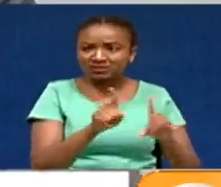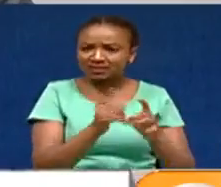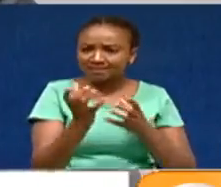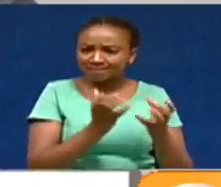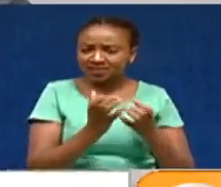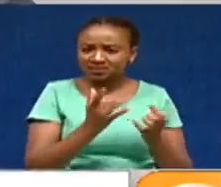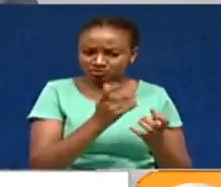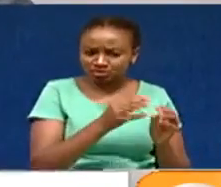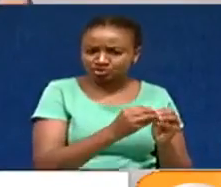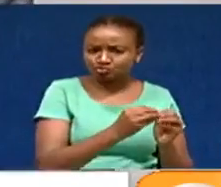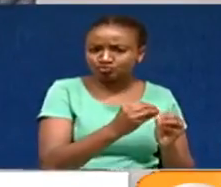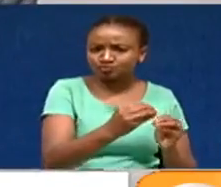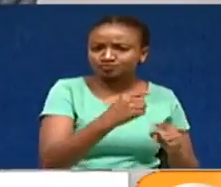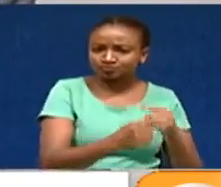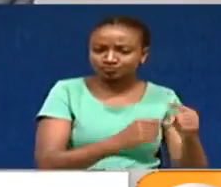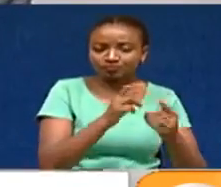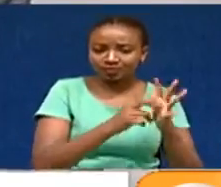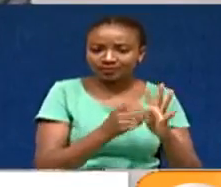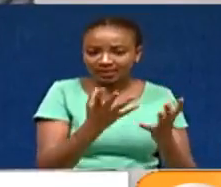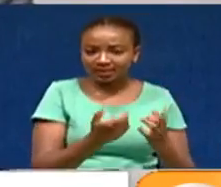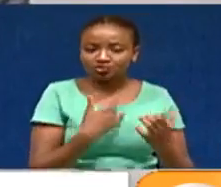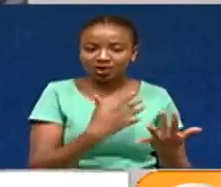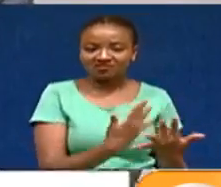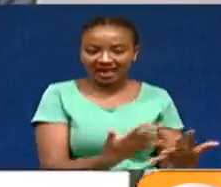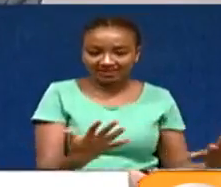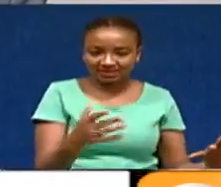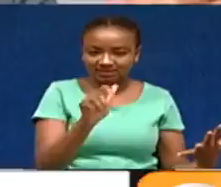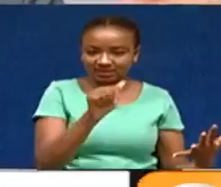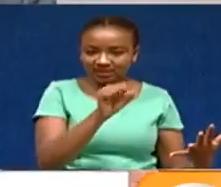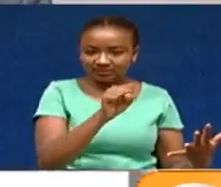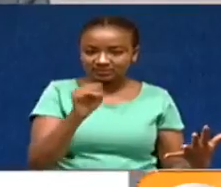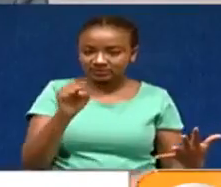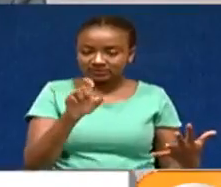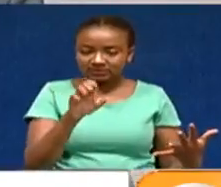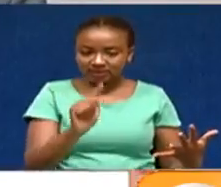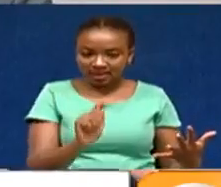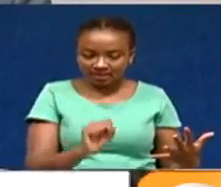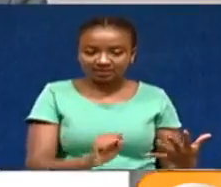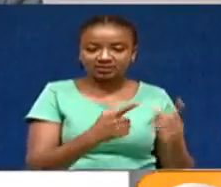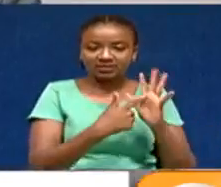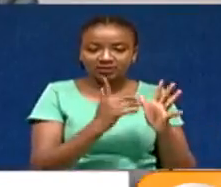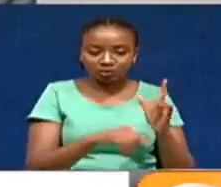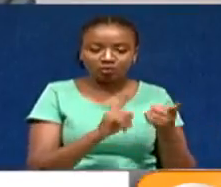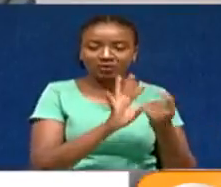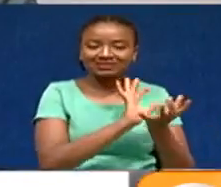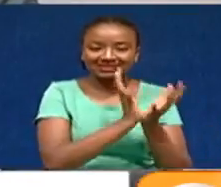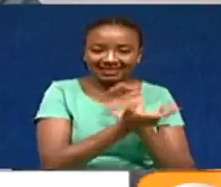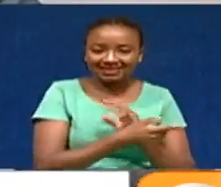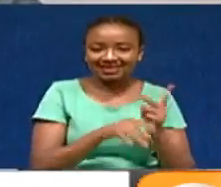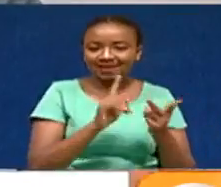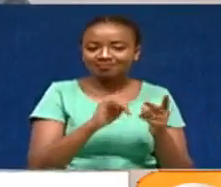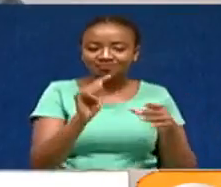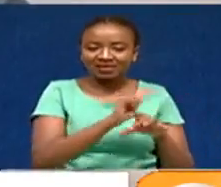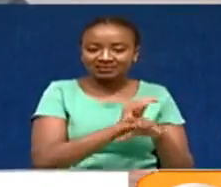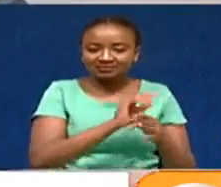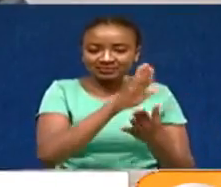or longevity, then it must have assets. And these assets are, in football, youth training facilities and stadia. Now, in